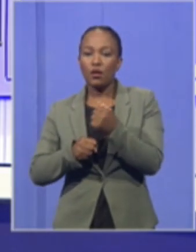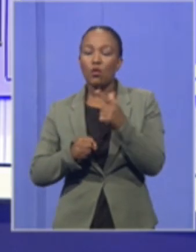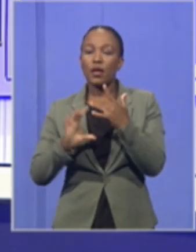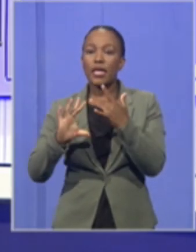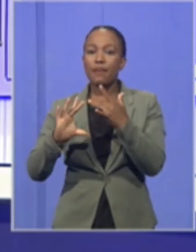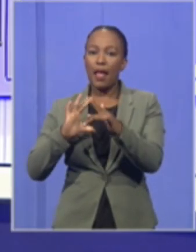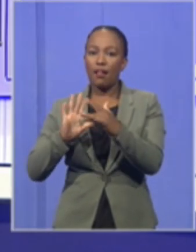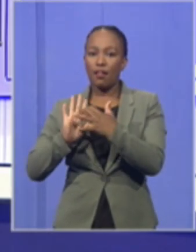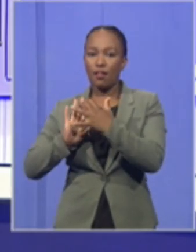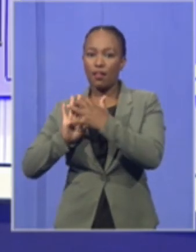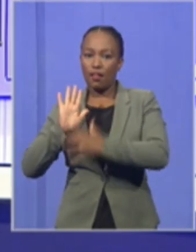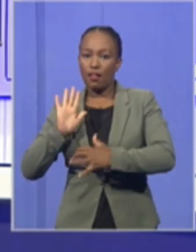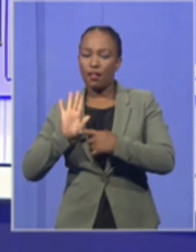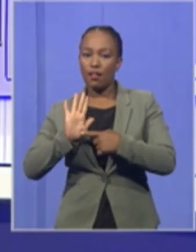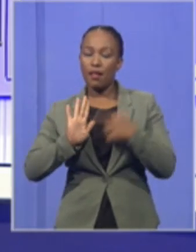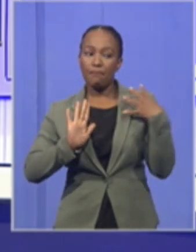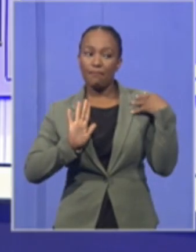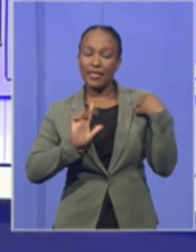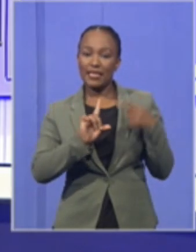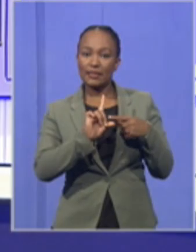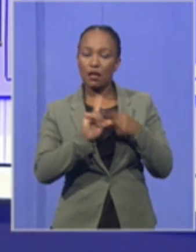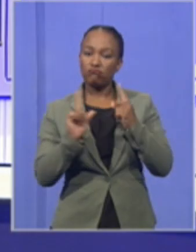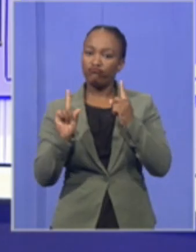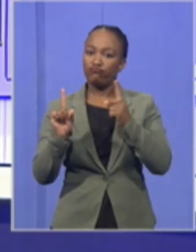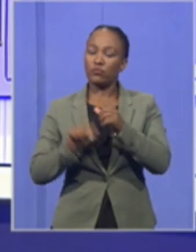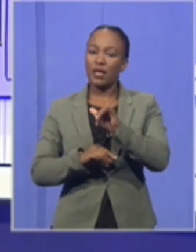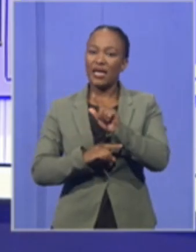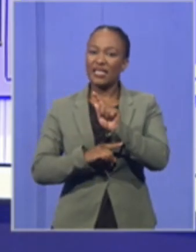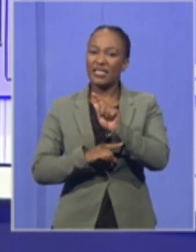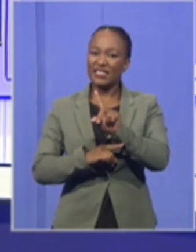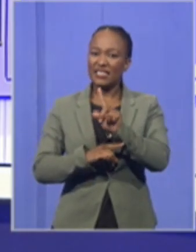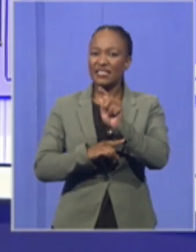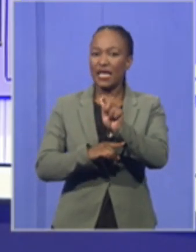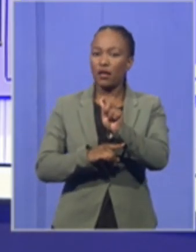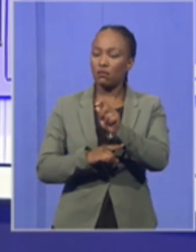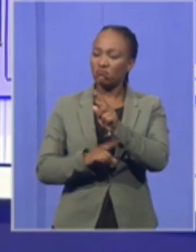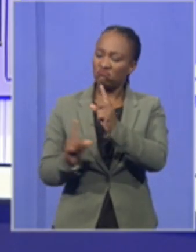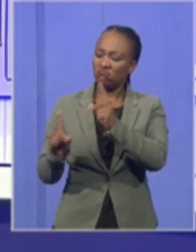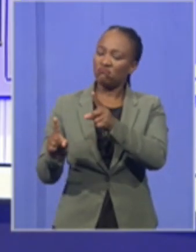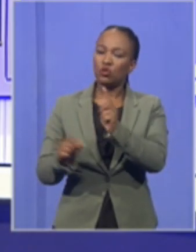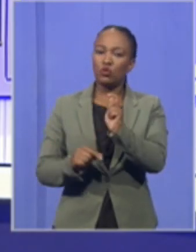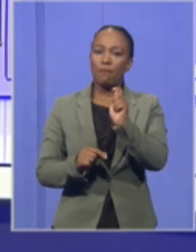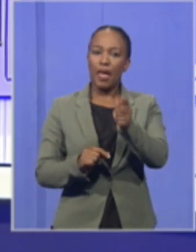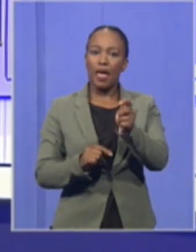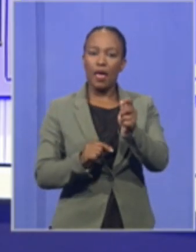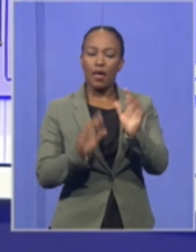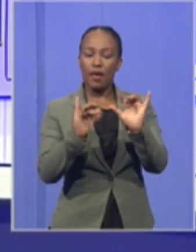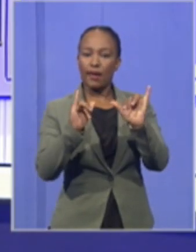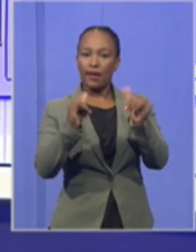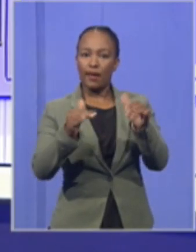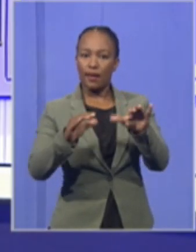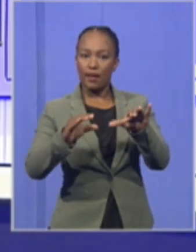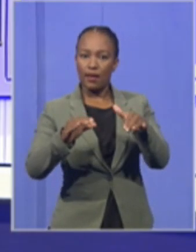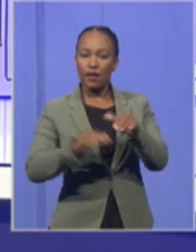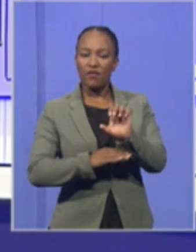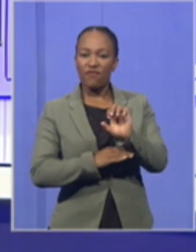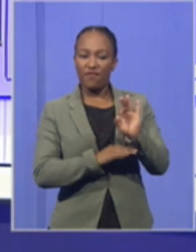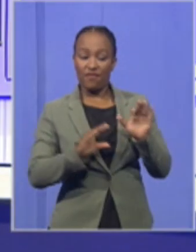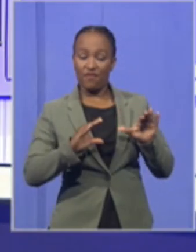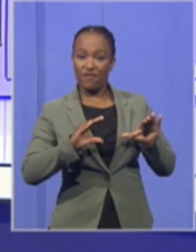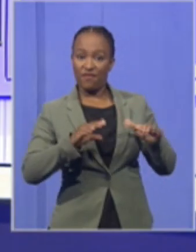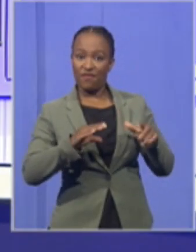go ona go tweng tona o laetse modiri wa IDT go duela setlamo se se rileng. EFF e